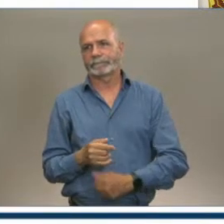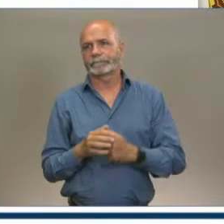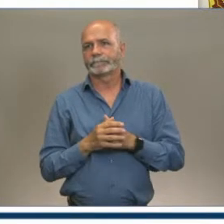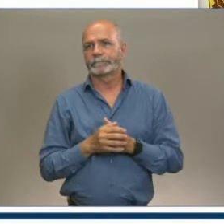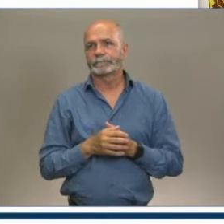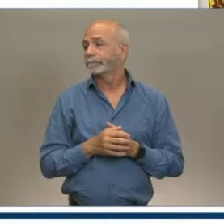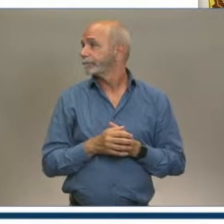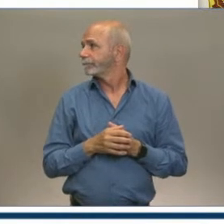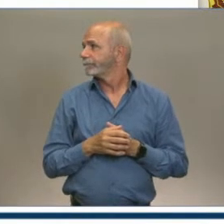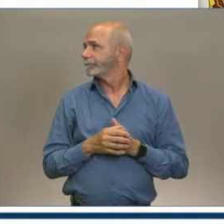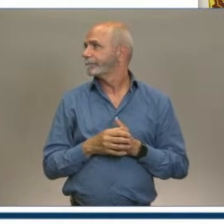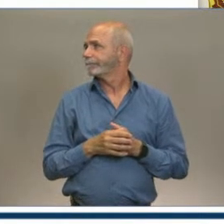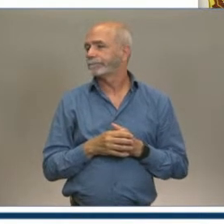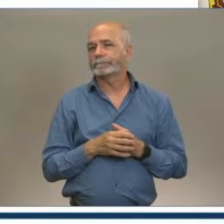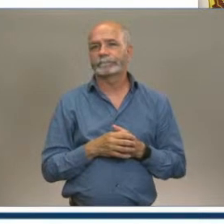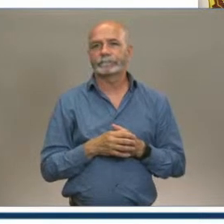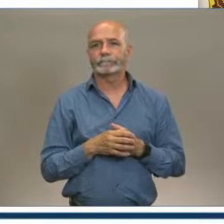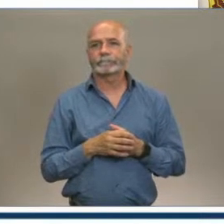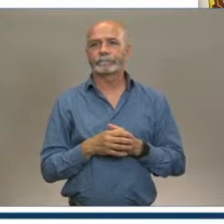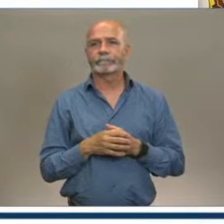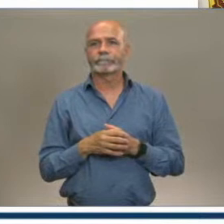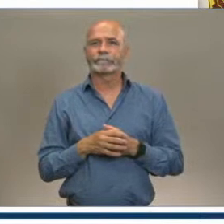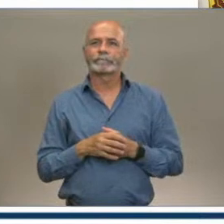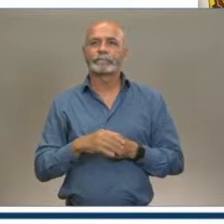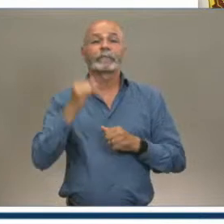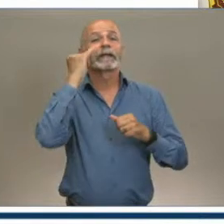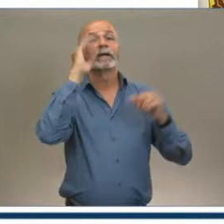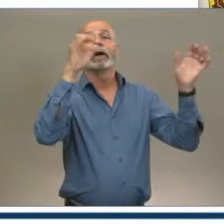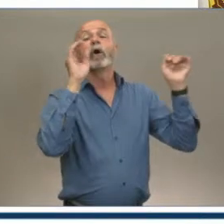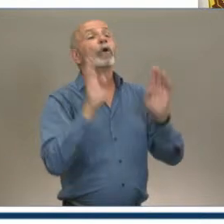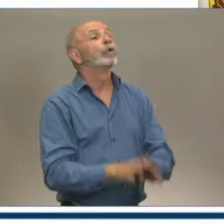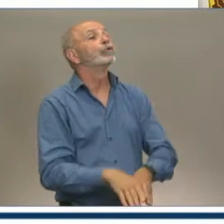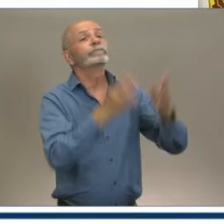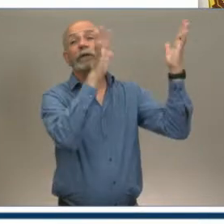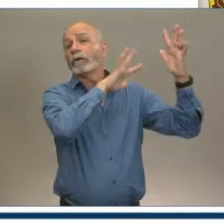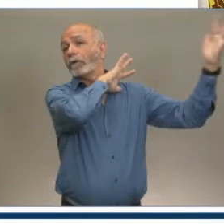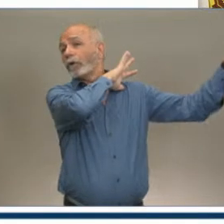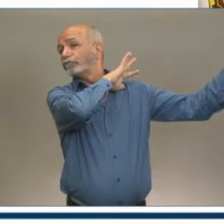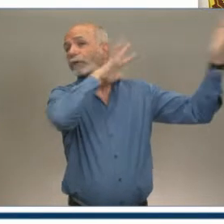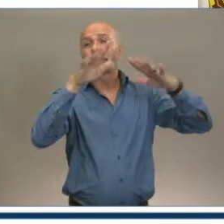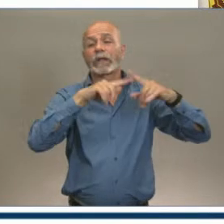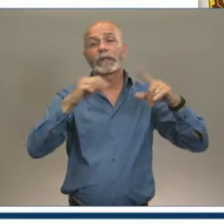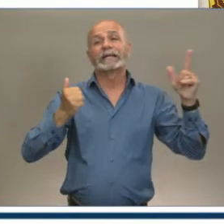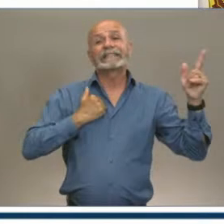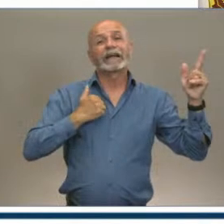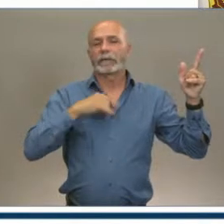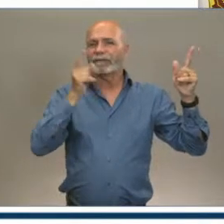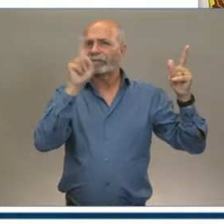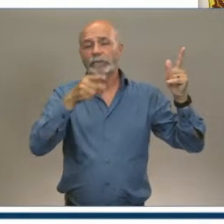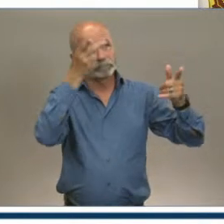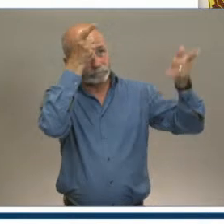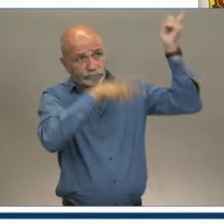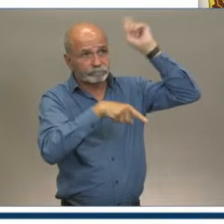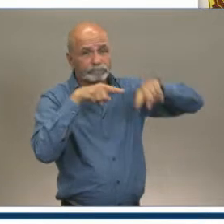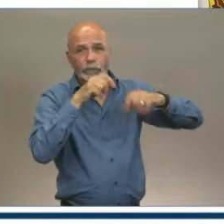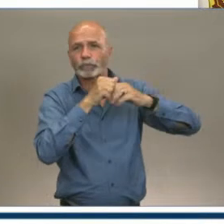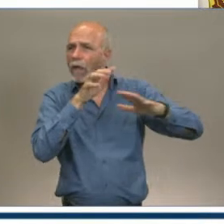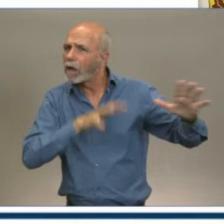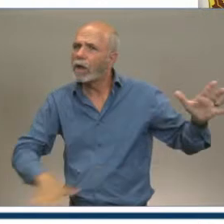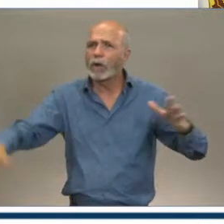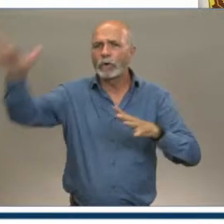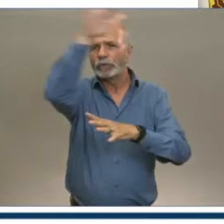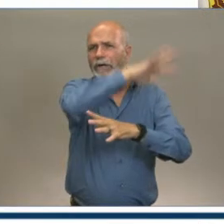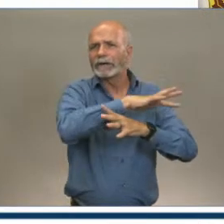least be together when you open up to the rest of Canada? It seems right now that New Brunswick may well do it by July 1st, and you're still talking about July